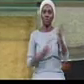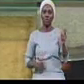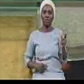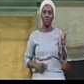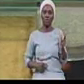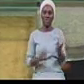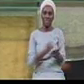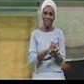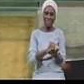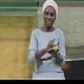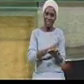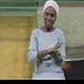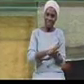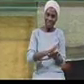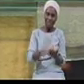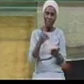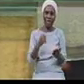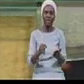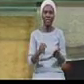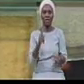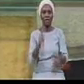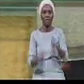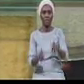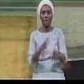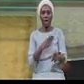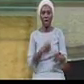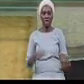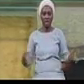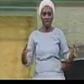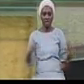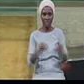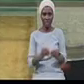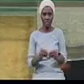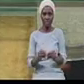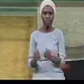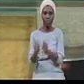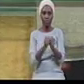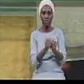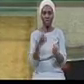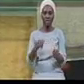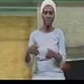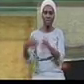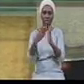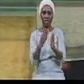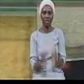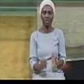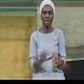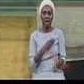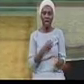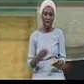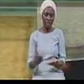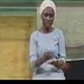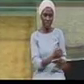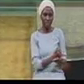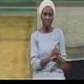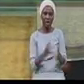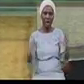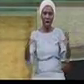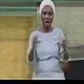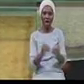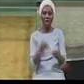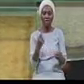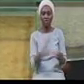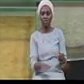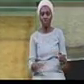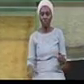the congregation. Assemble the elders. Gather the children and those that suck the breasts. And